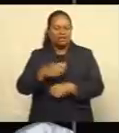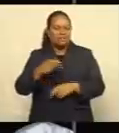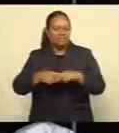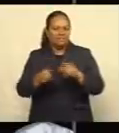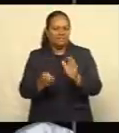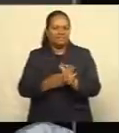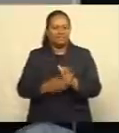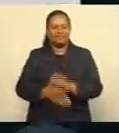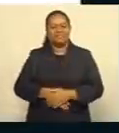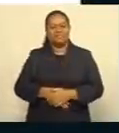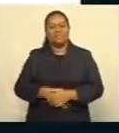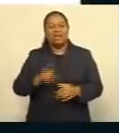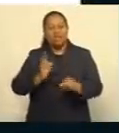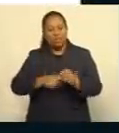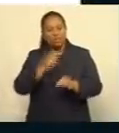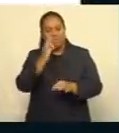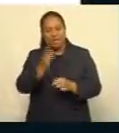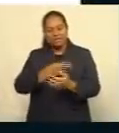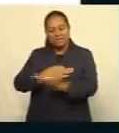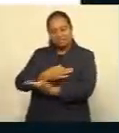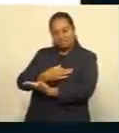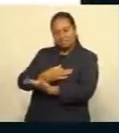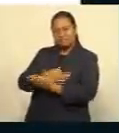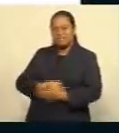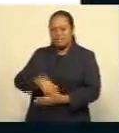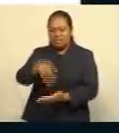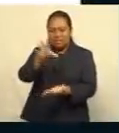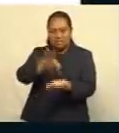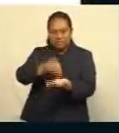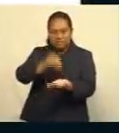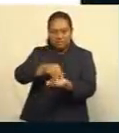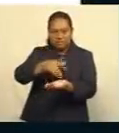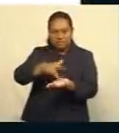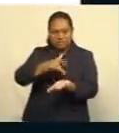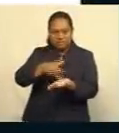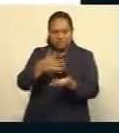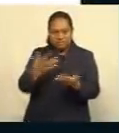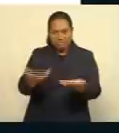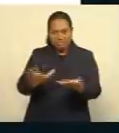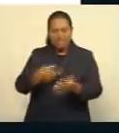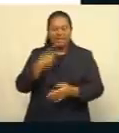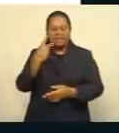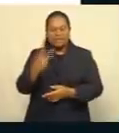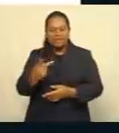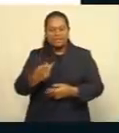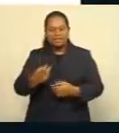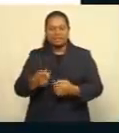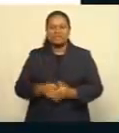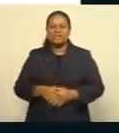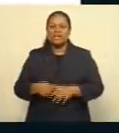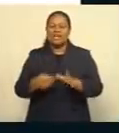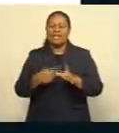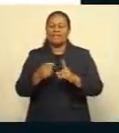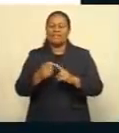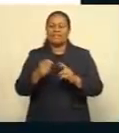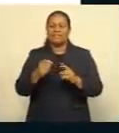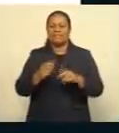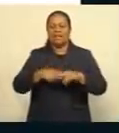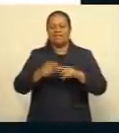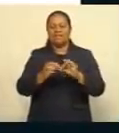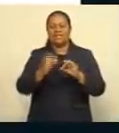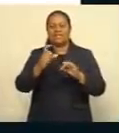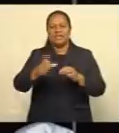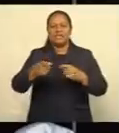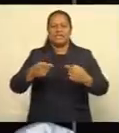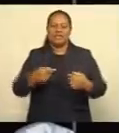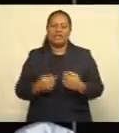question. This week we are asking, have you downloaded the Care Fiji app? Visit our FBC News website to answer. You can also send